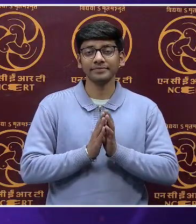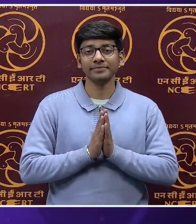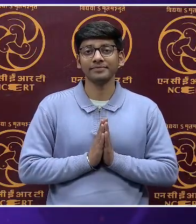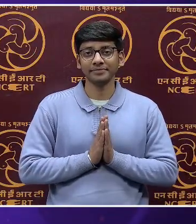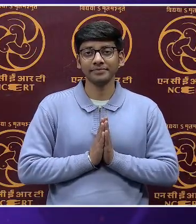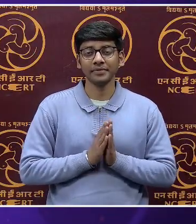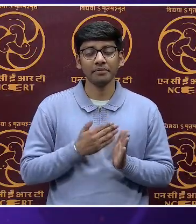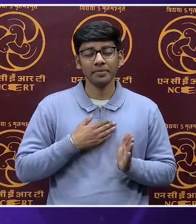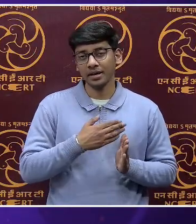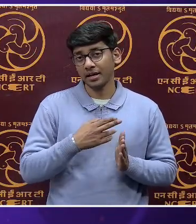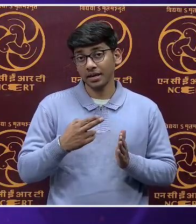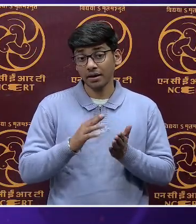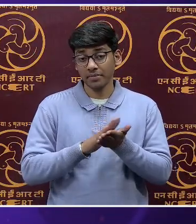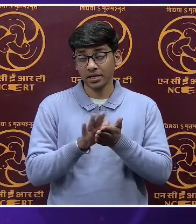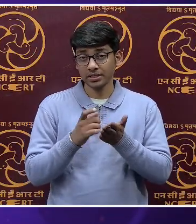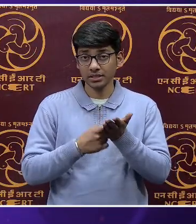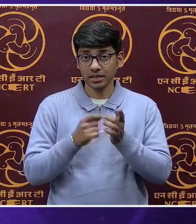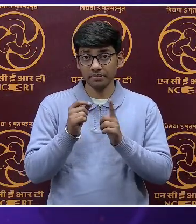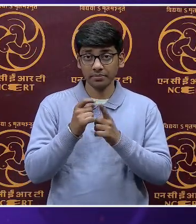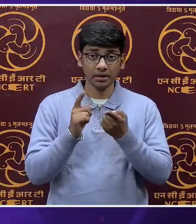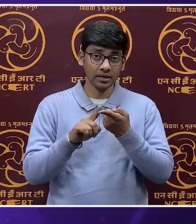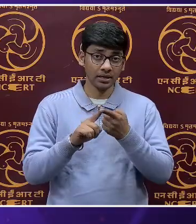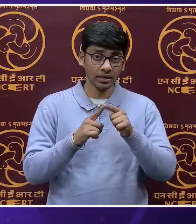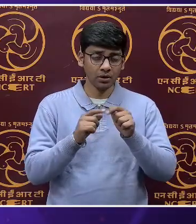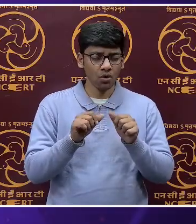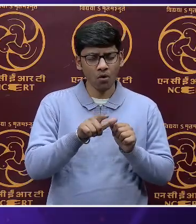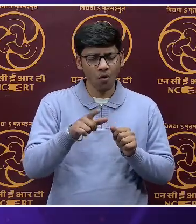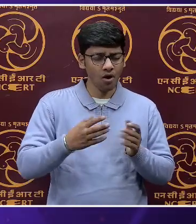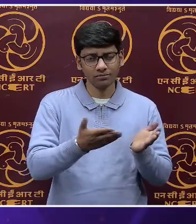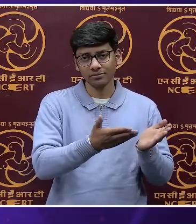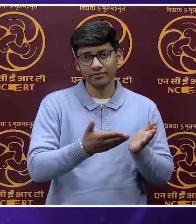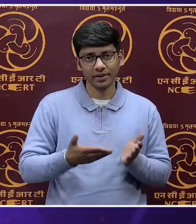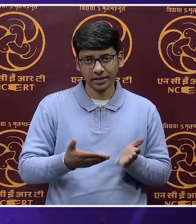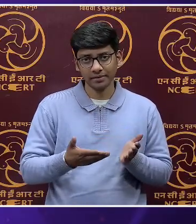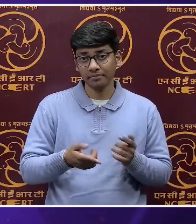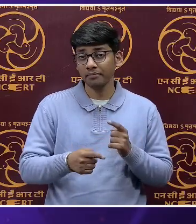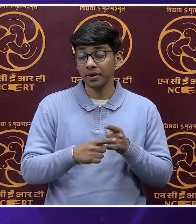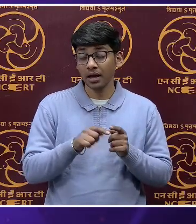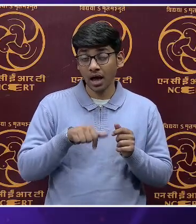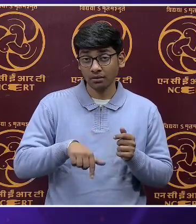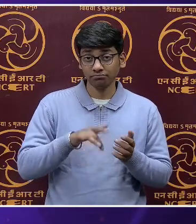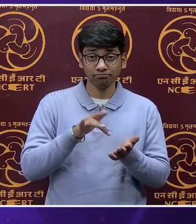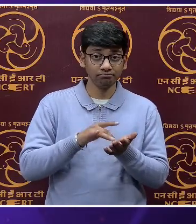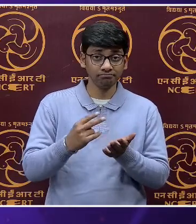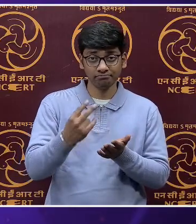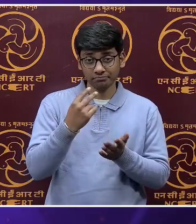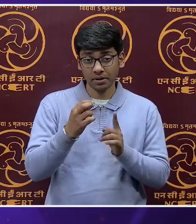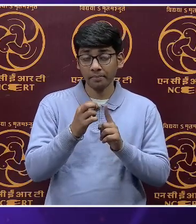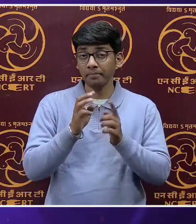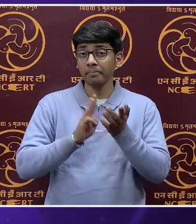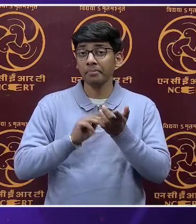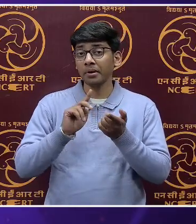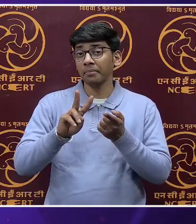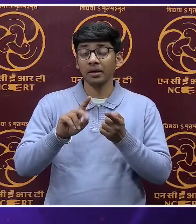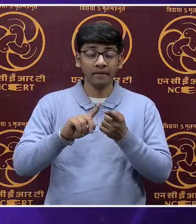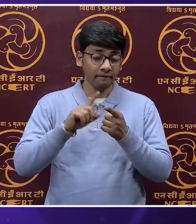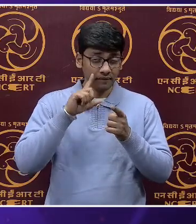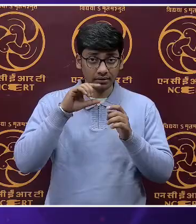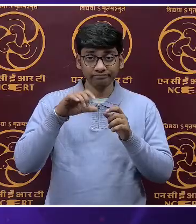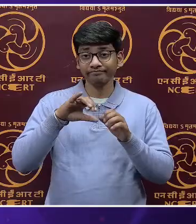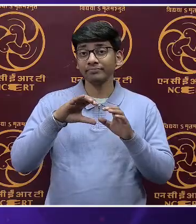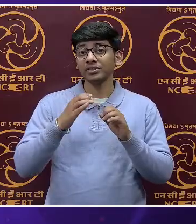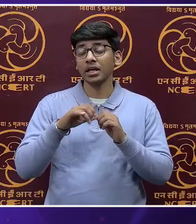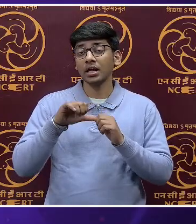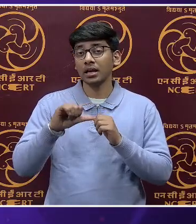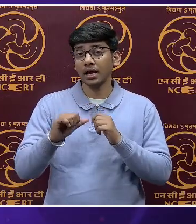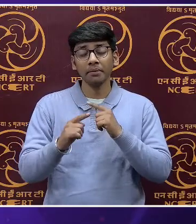Namaskar, I'm Harpreet Kaur and I welcome you all to our live and interactive session. You are watching us on PM eVidya, channel number 9 and